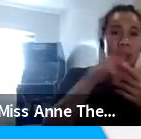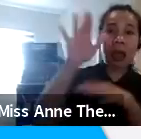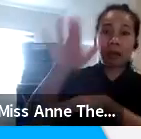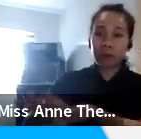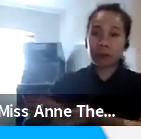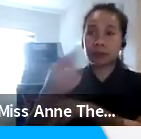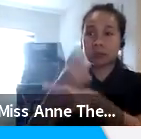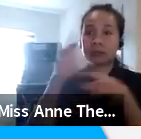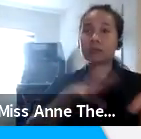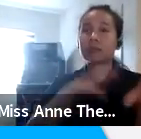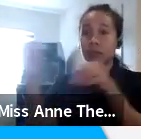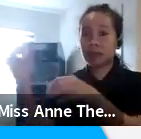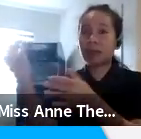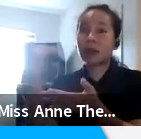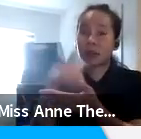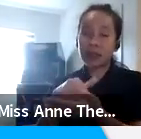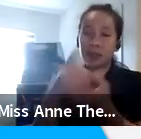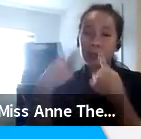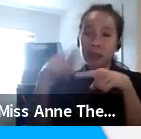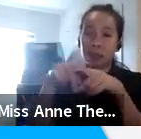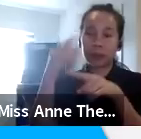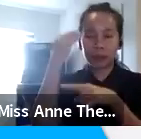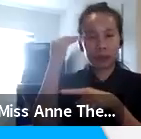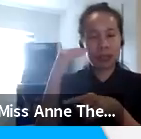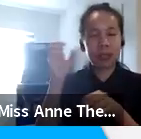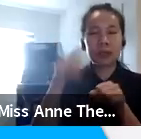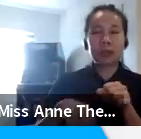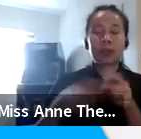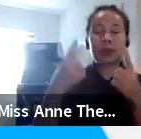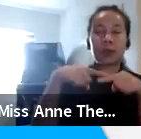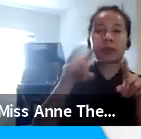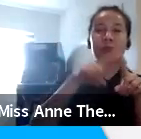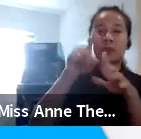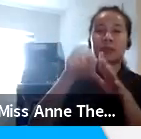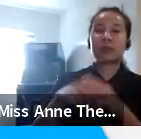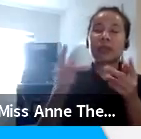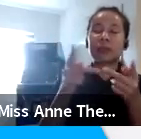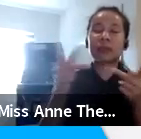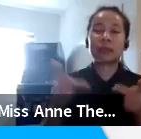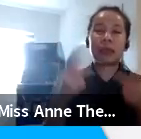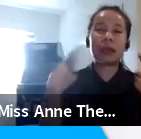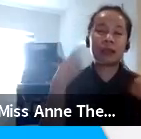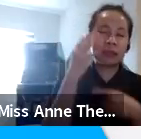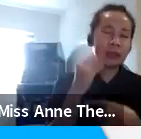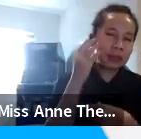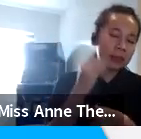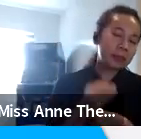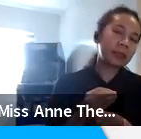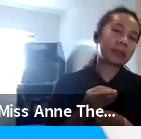evening of the following day. I have experienced those